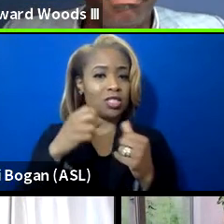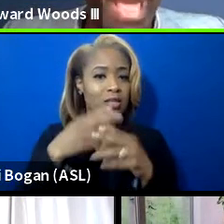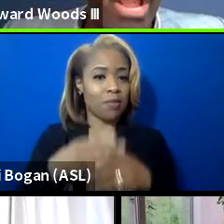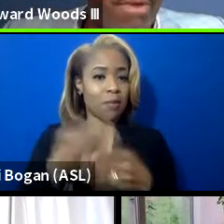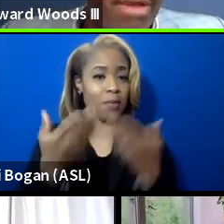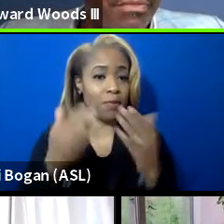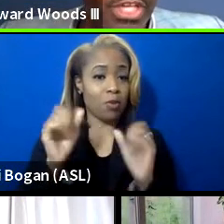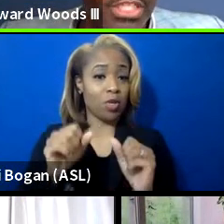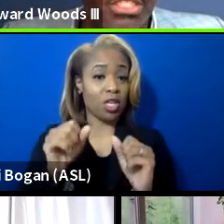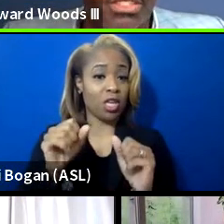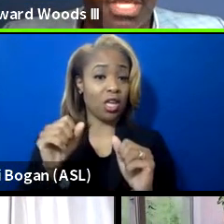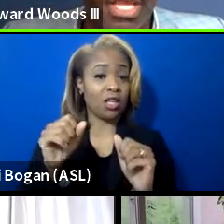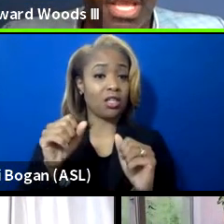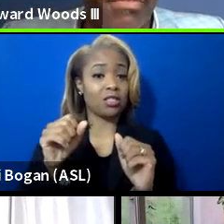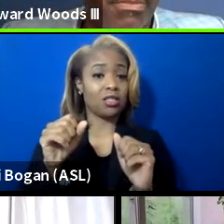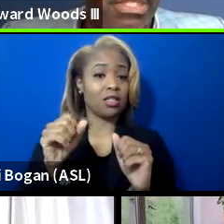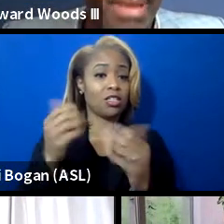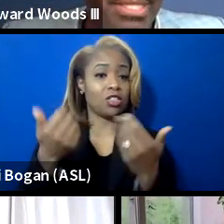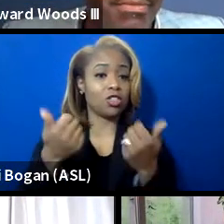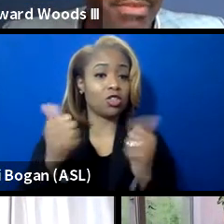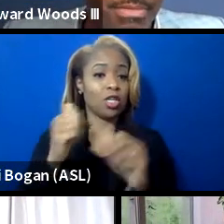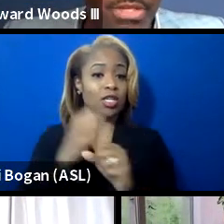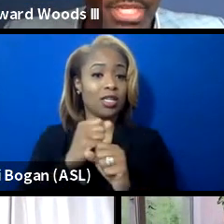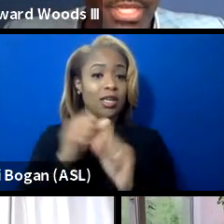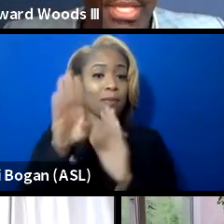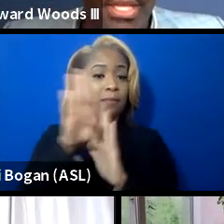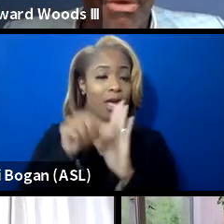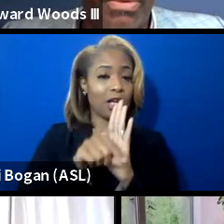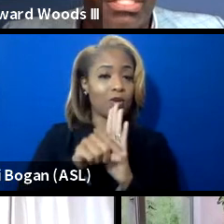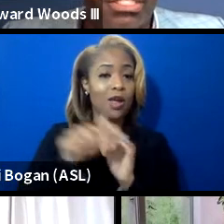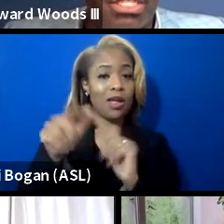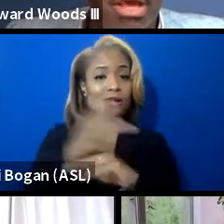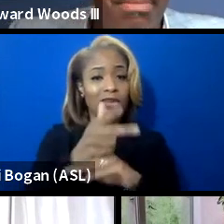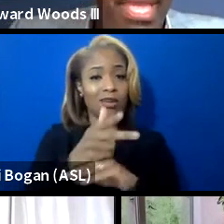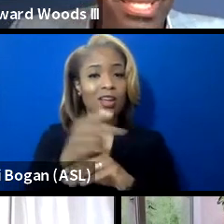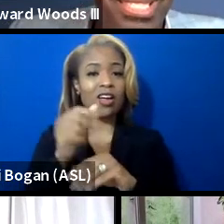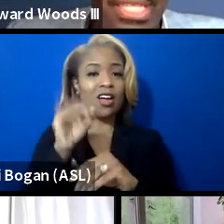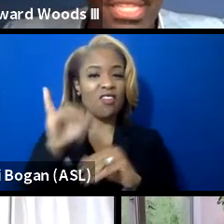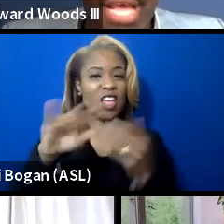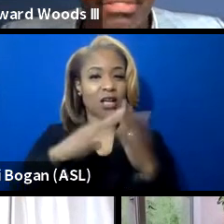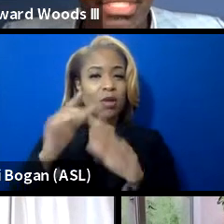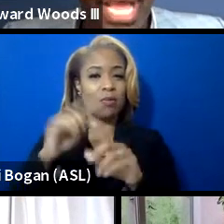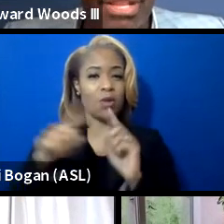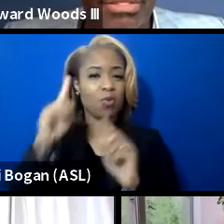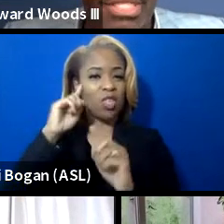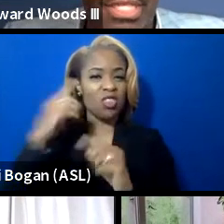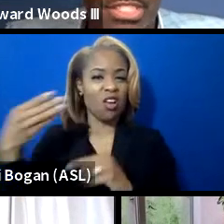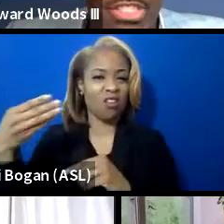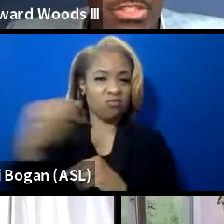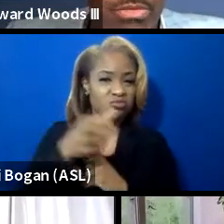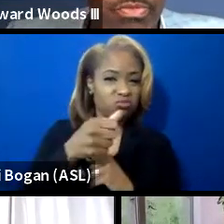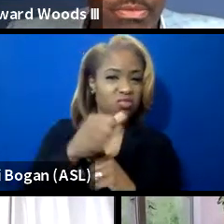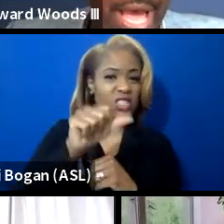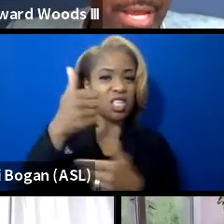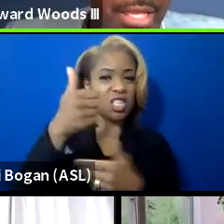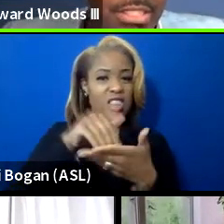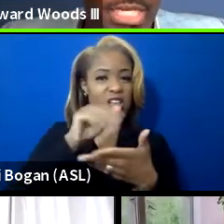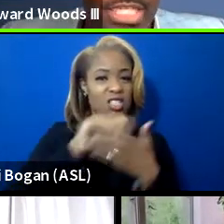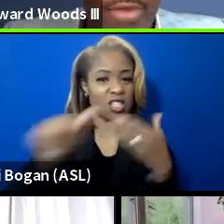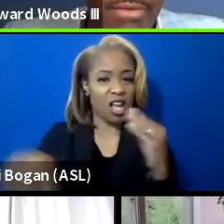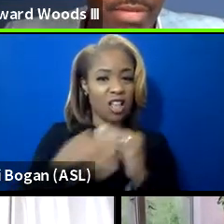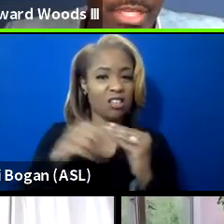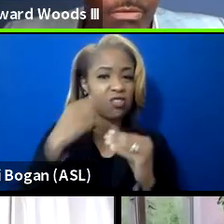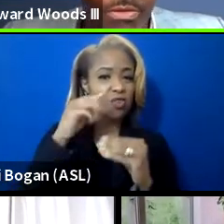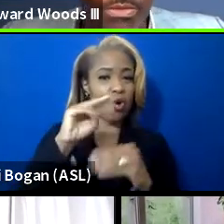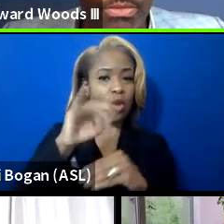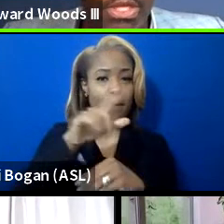look at some background footage of the respective community, but we just thought paying $10,000 in additional for mileage